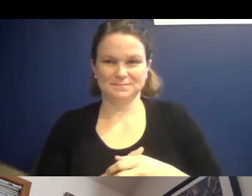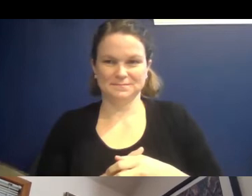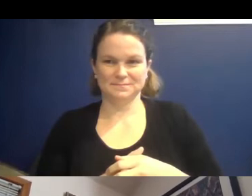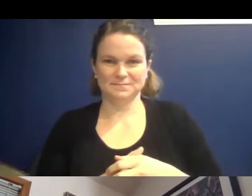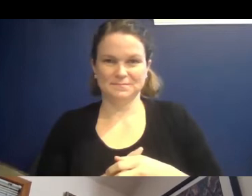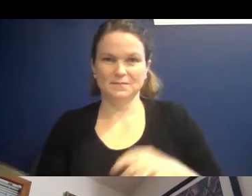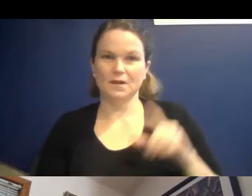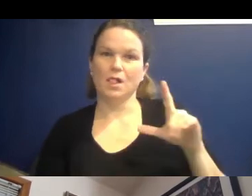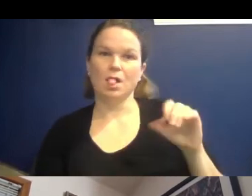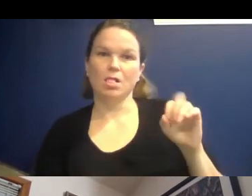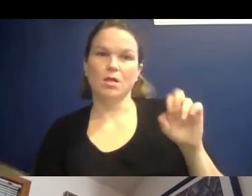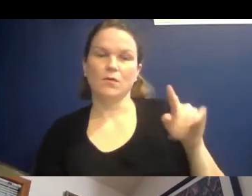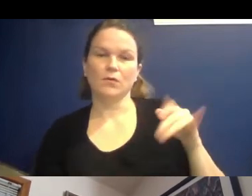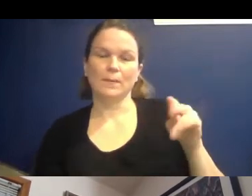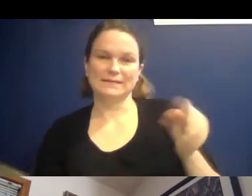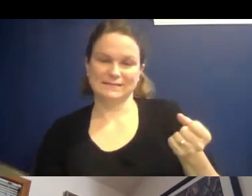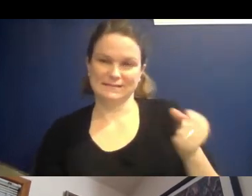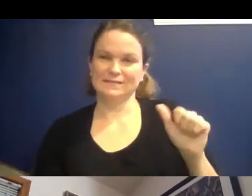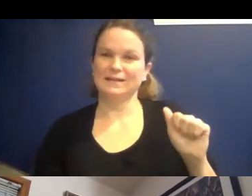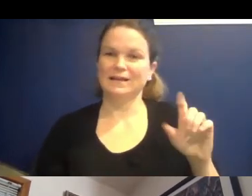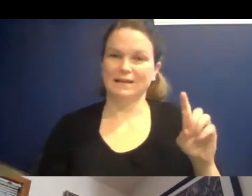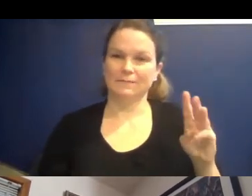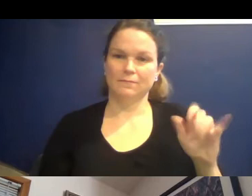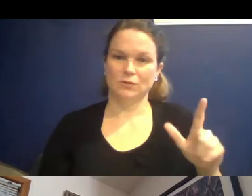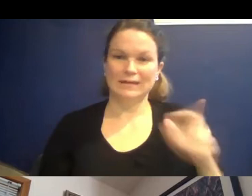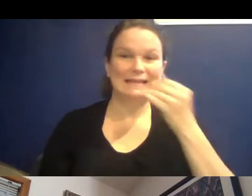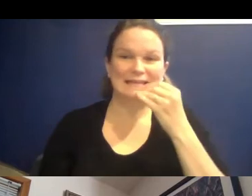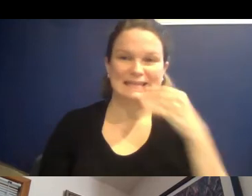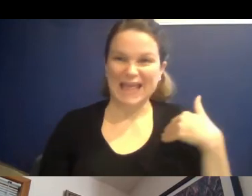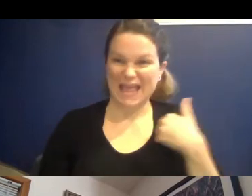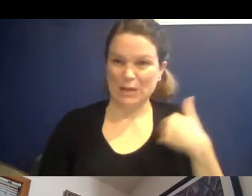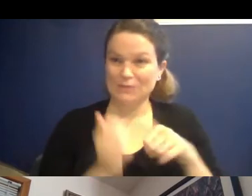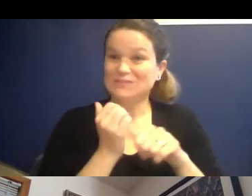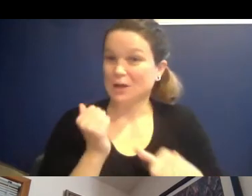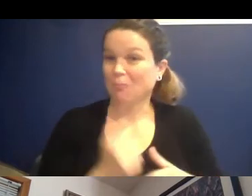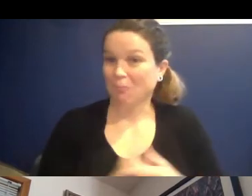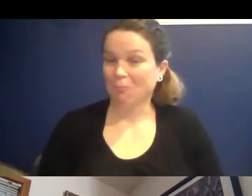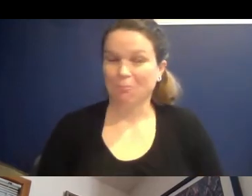Lorquin's admiral butterflies are one that actually eats animal dung.